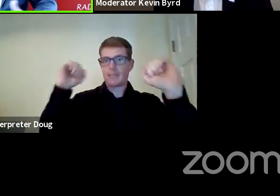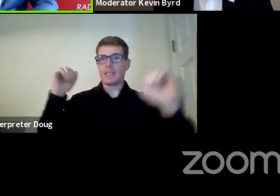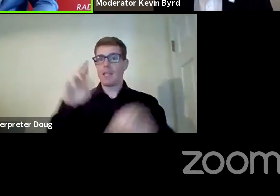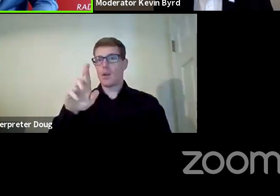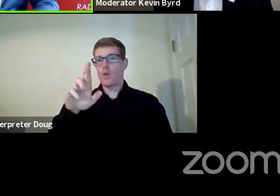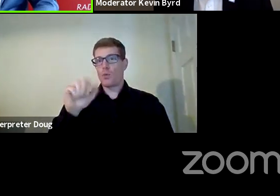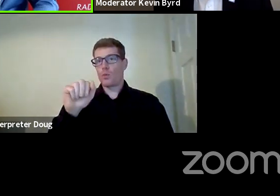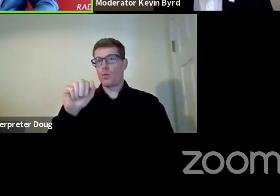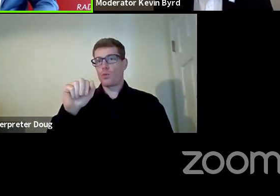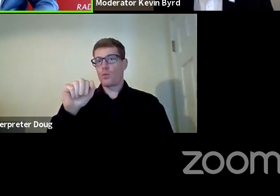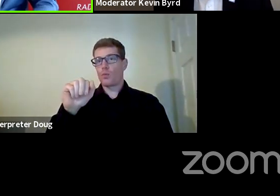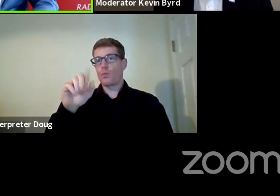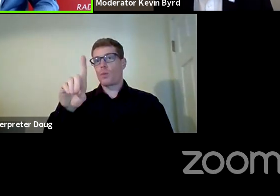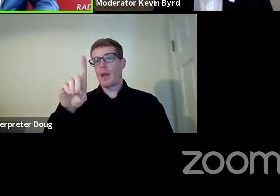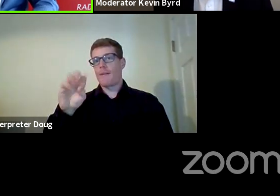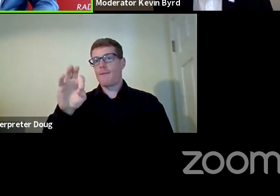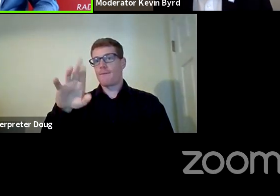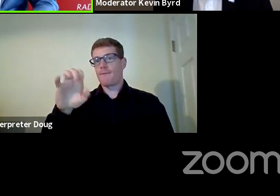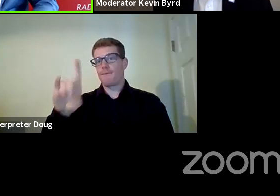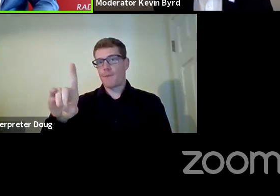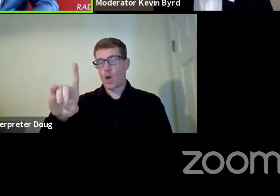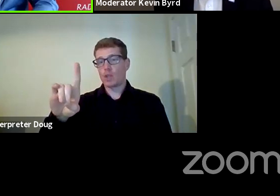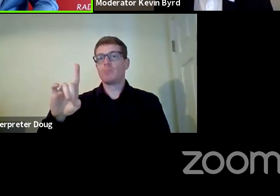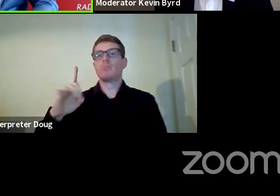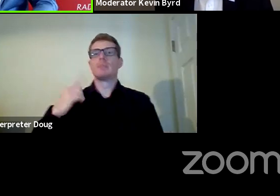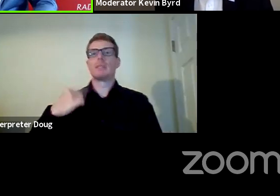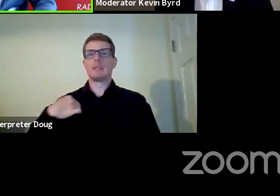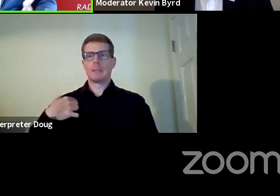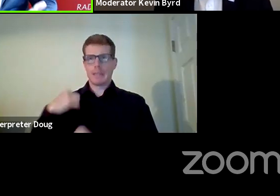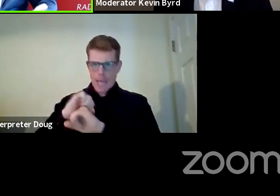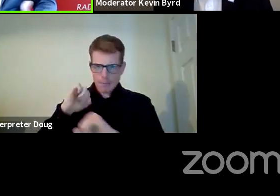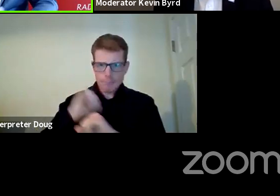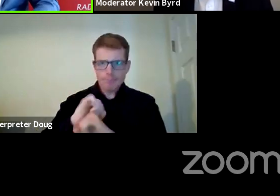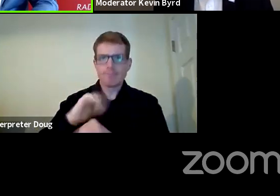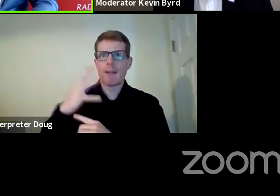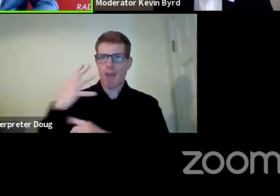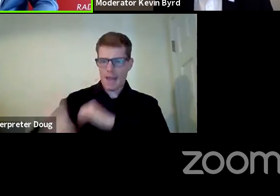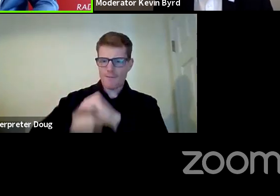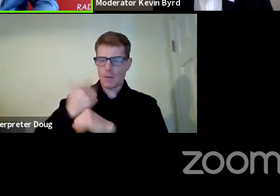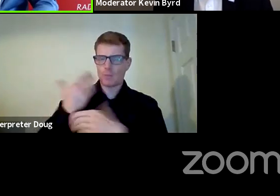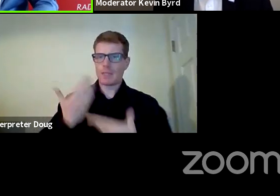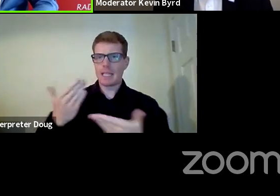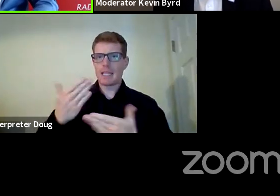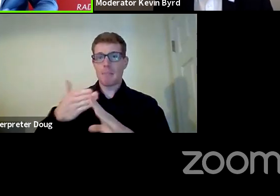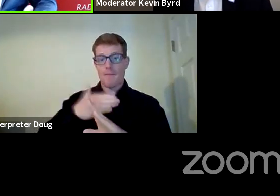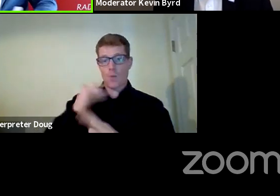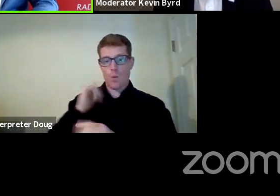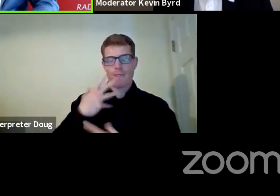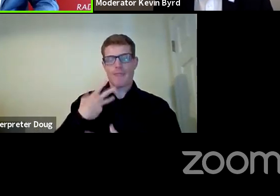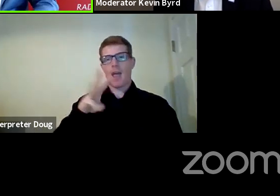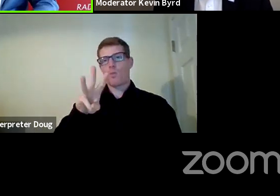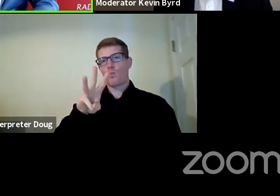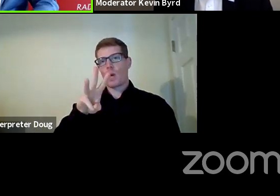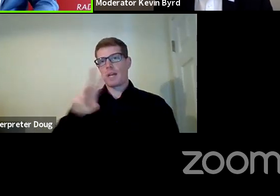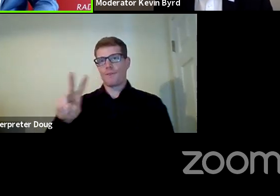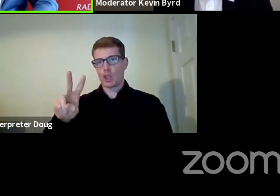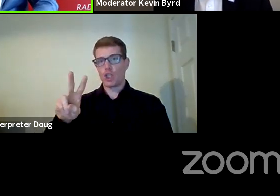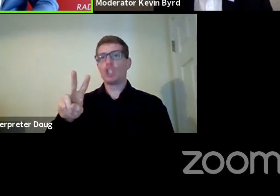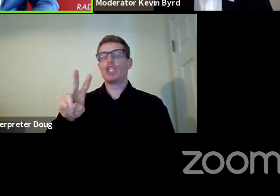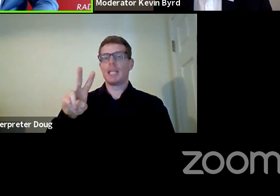Before that, I was at West Virginia State University as president, and also had a stint at Northern Illinois University and the University of